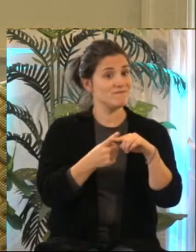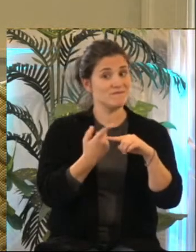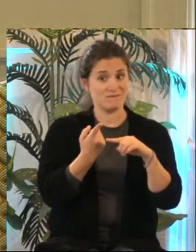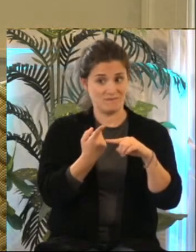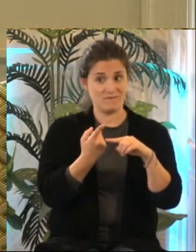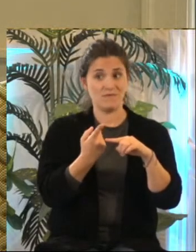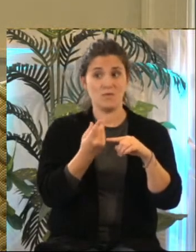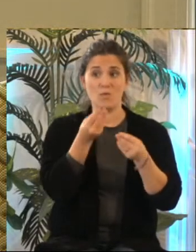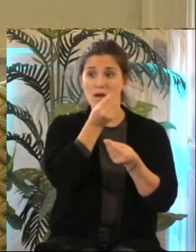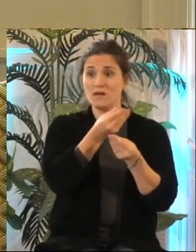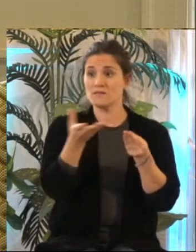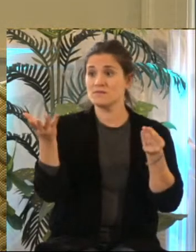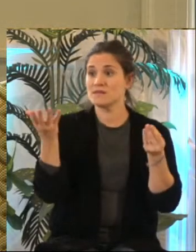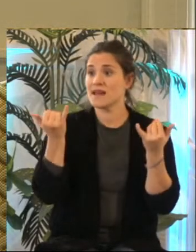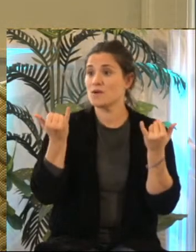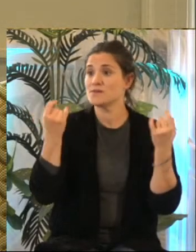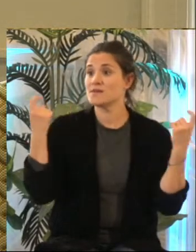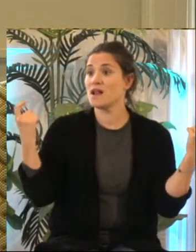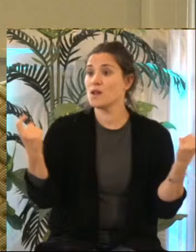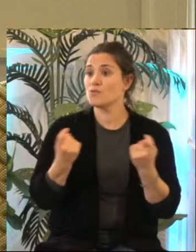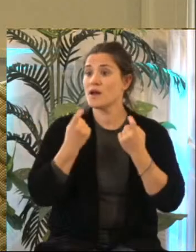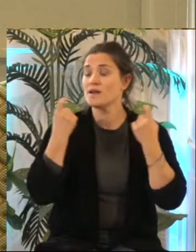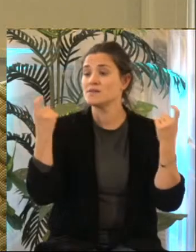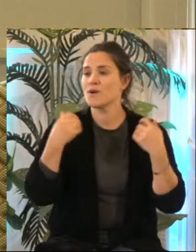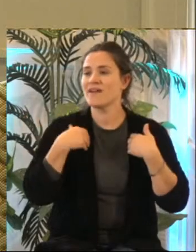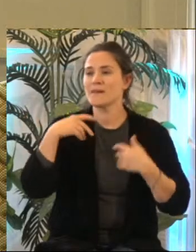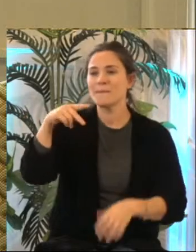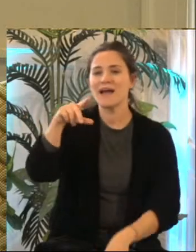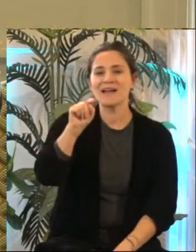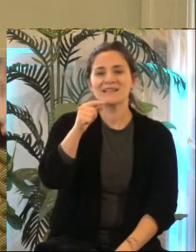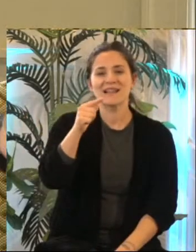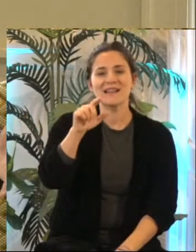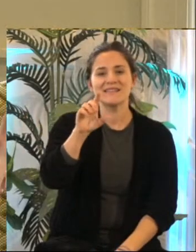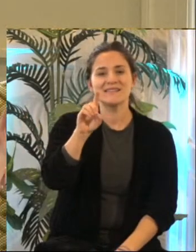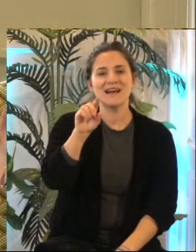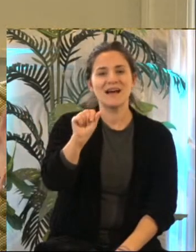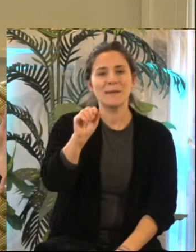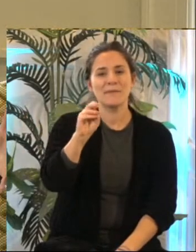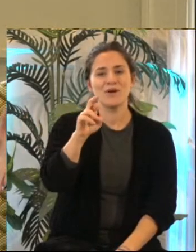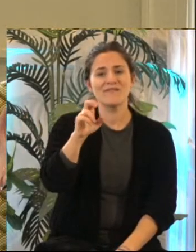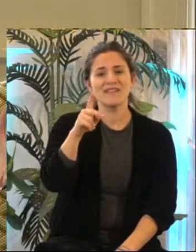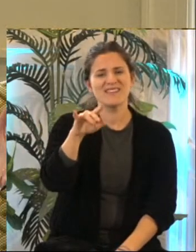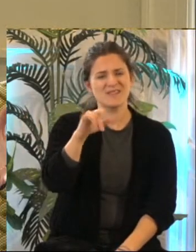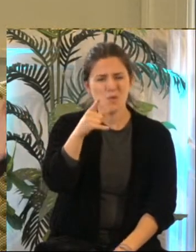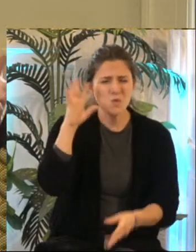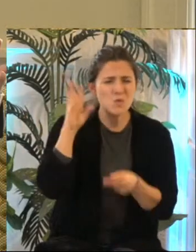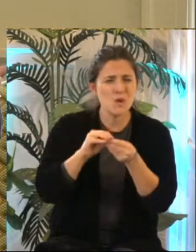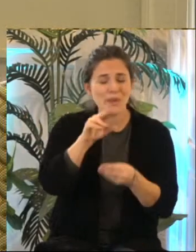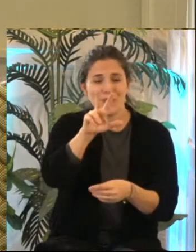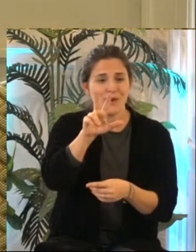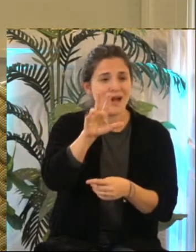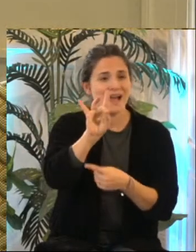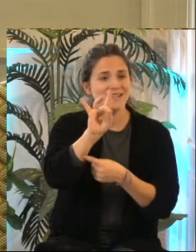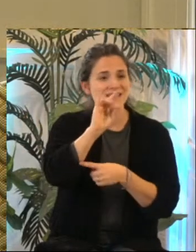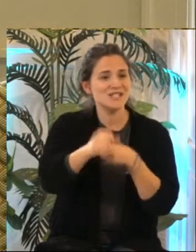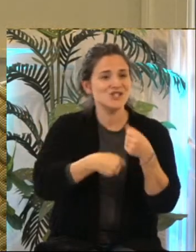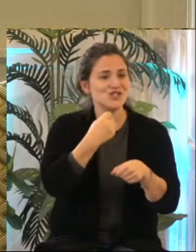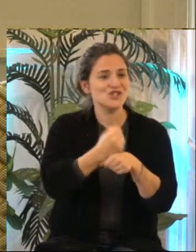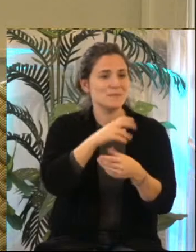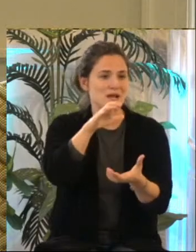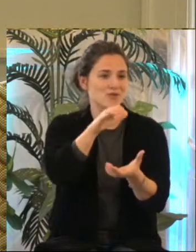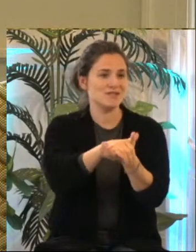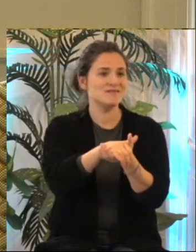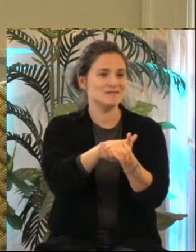we are celebrating today with Pat and Glenda Murphy their 38th wedding anniversary. So congratulations to